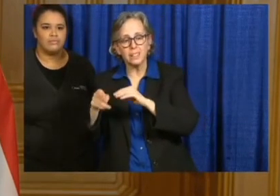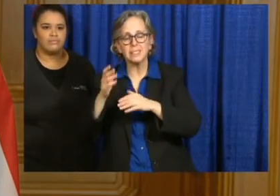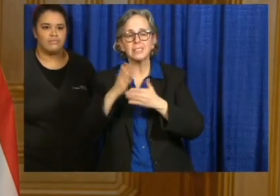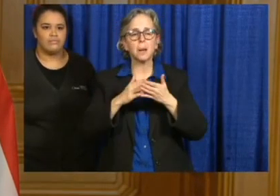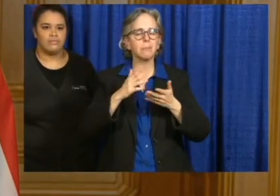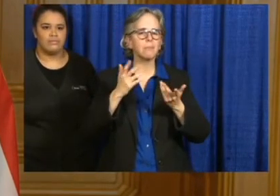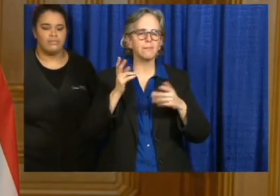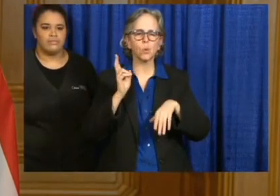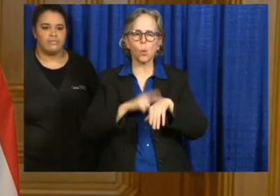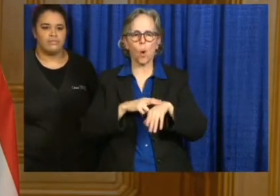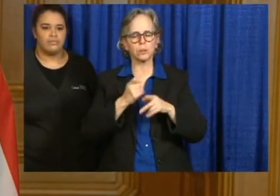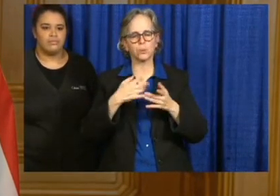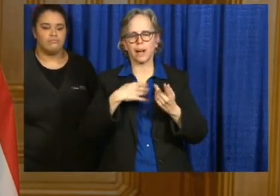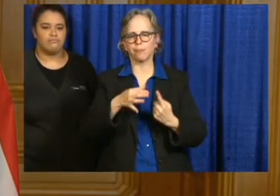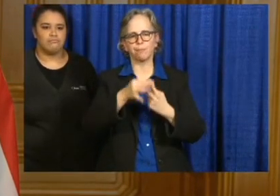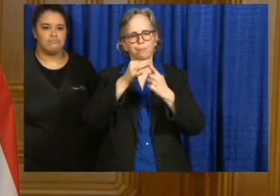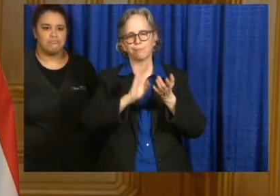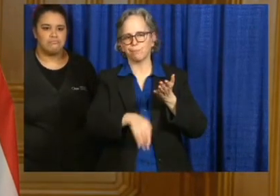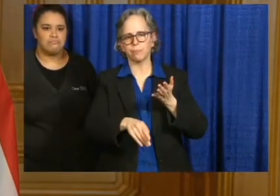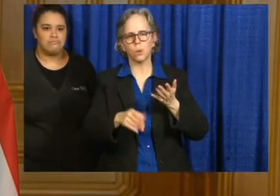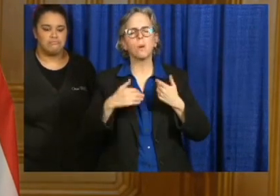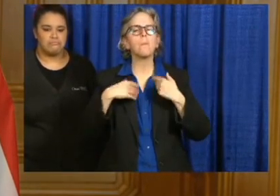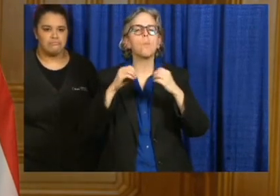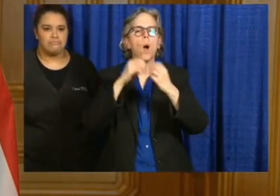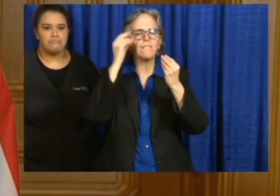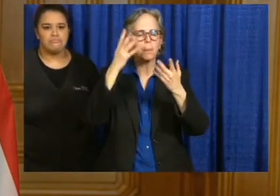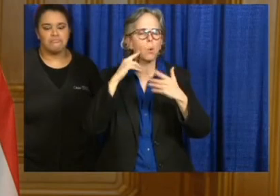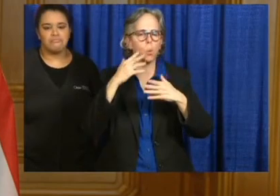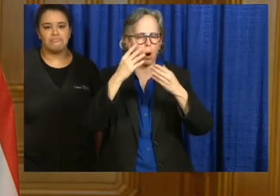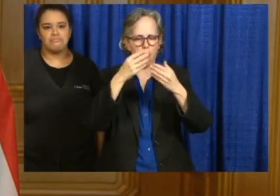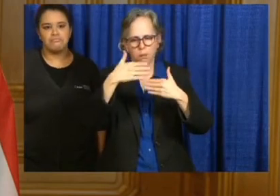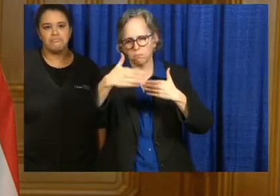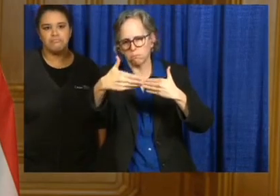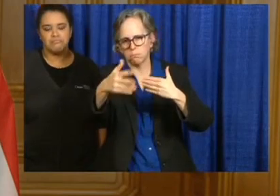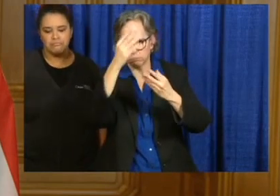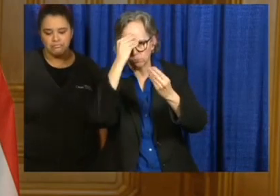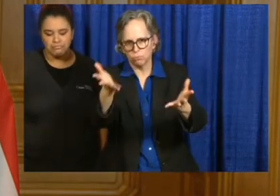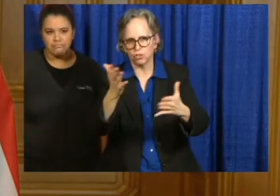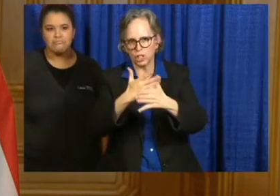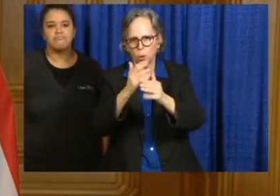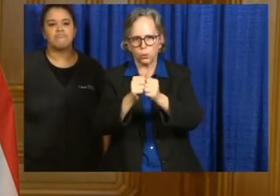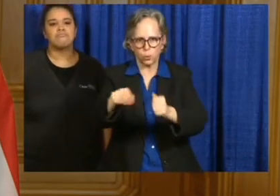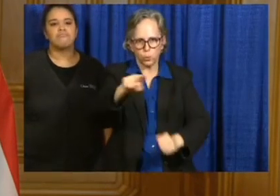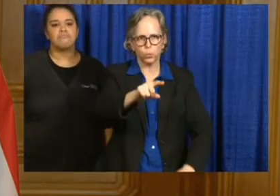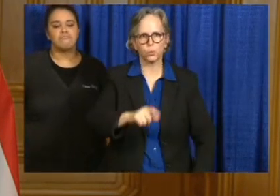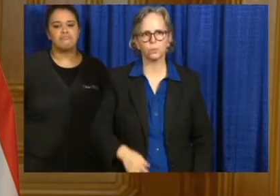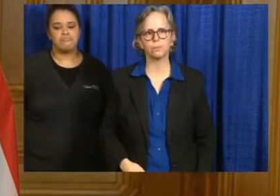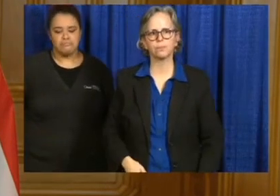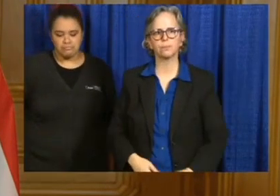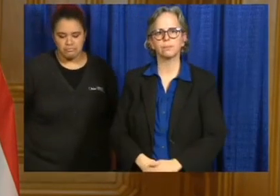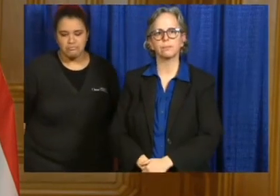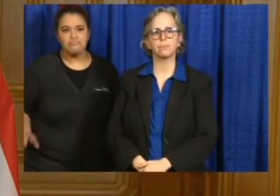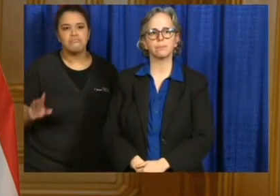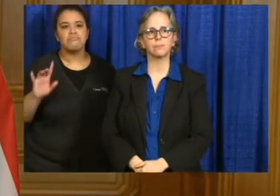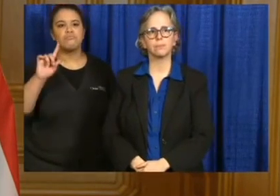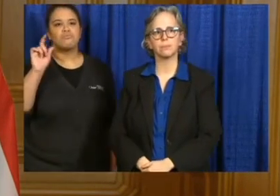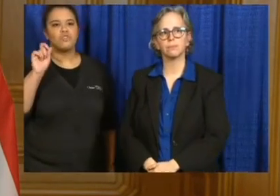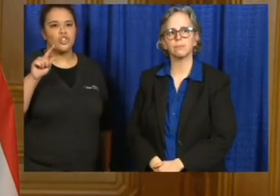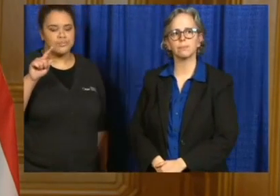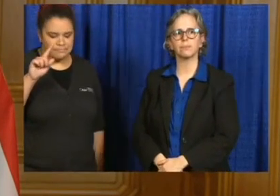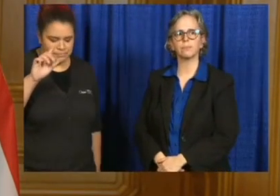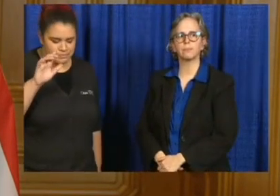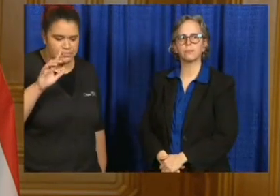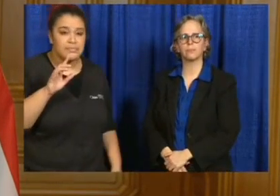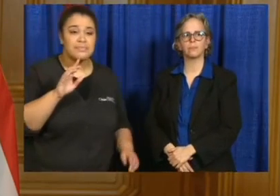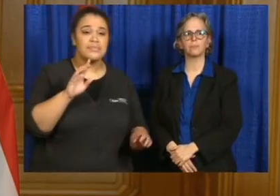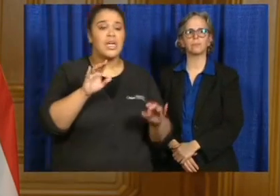the next few days. Okay, and when can we expect you to sign the extension of the stay-at-home order?